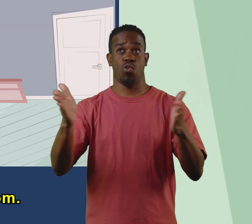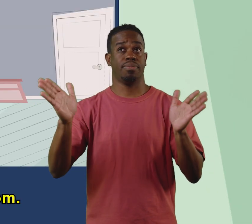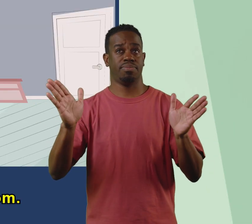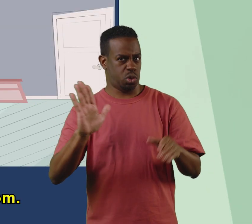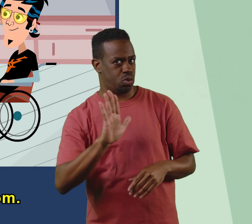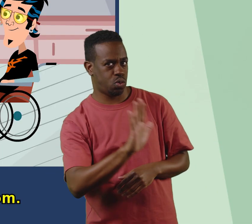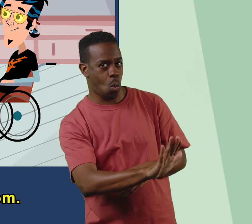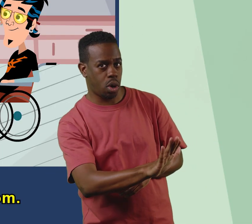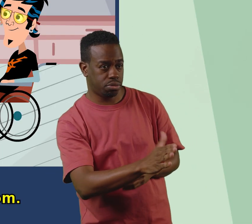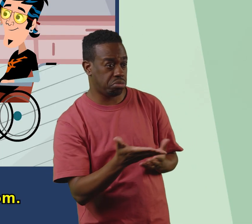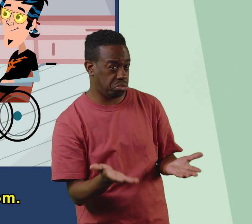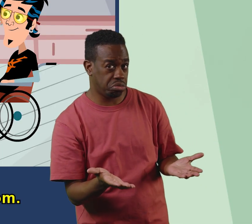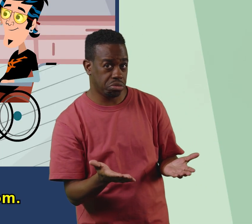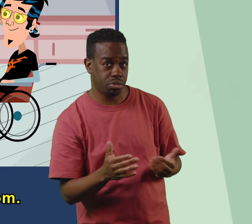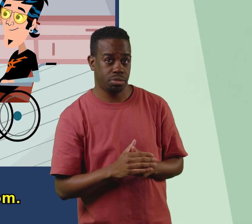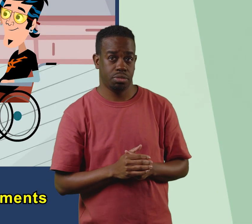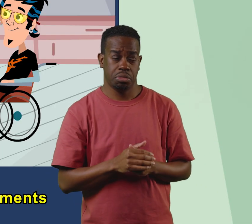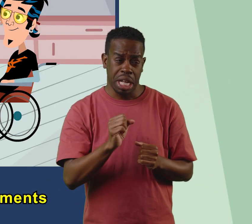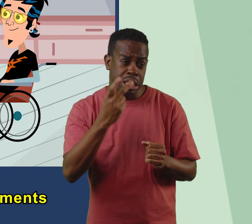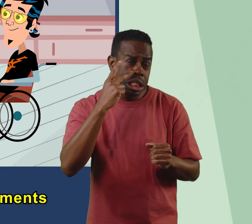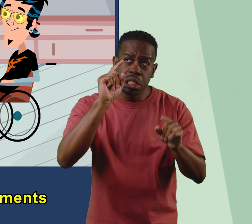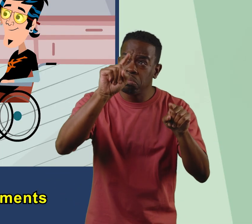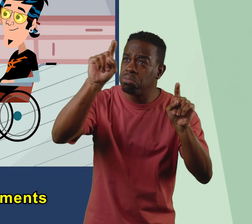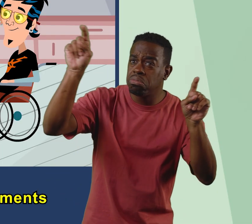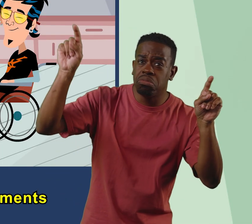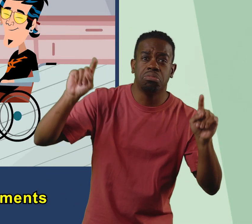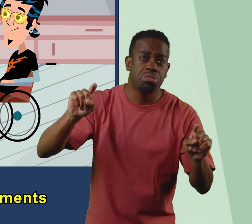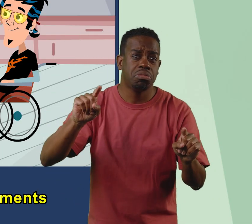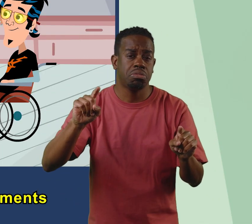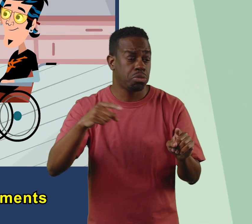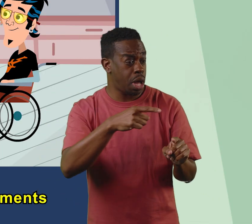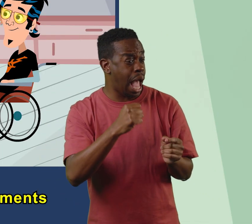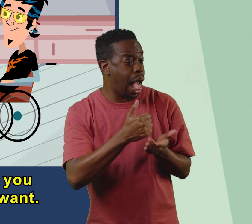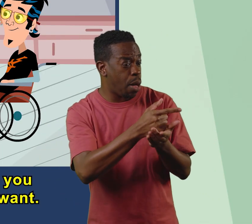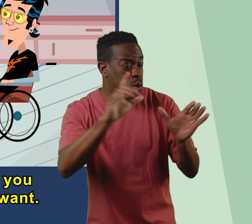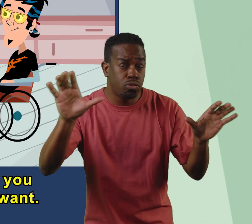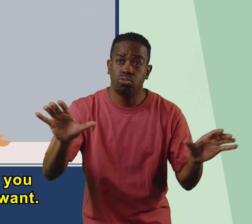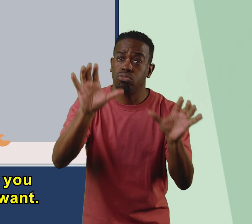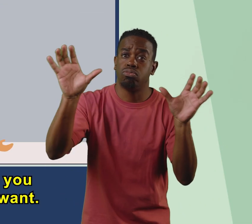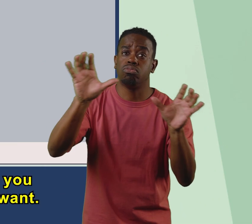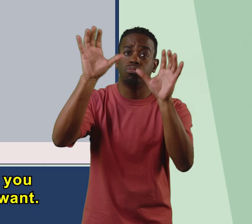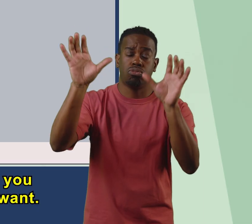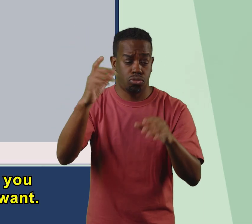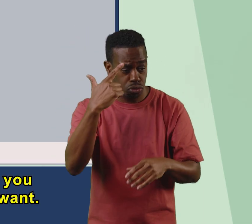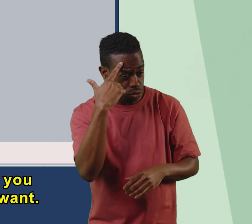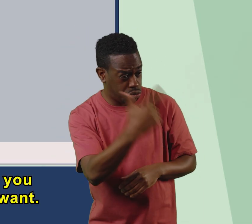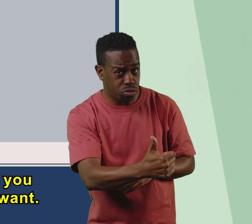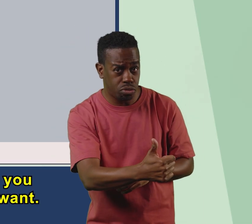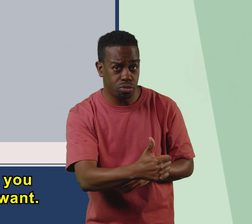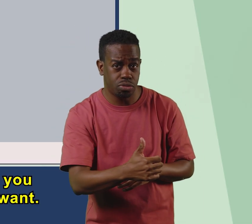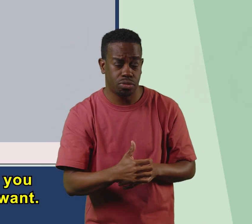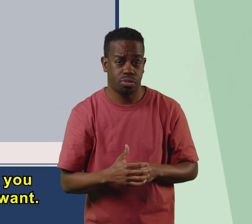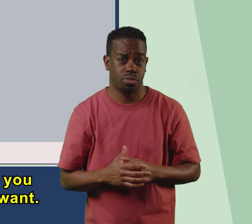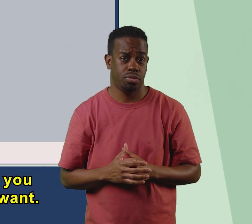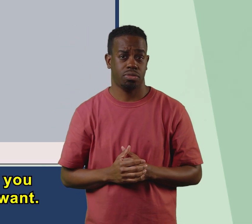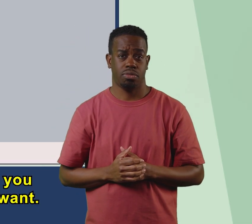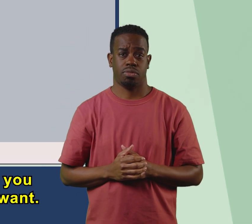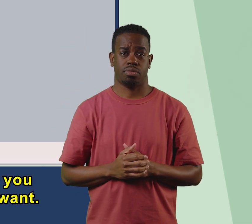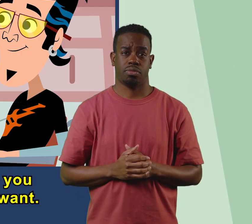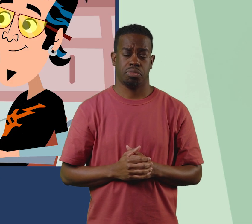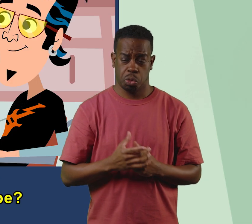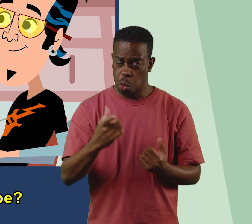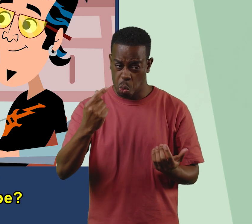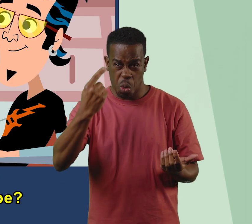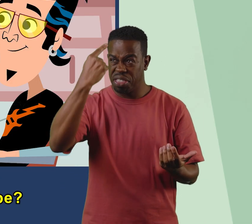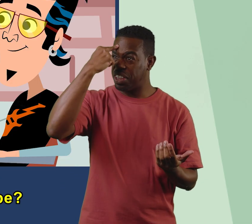And finally, this would be your room. As you can see, we have the basic requirements set up, and we can help you decorate it any way you